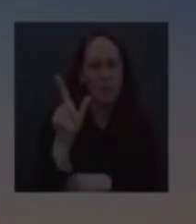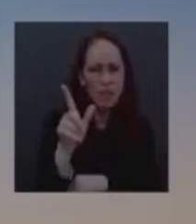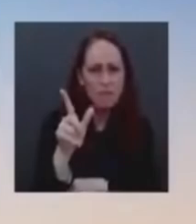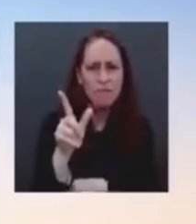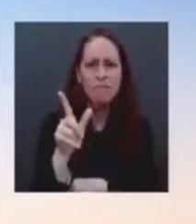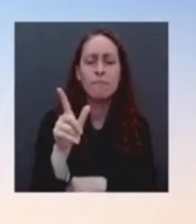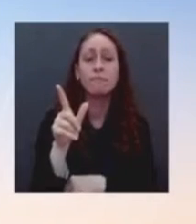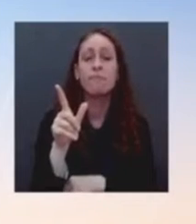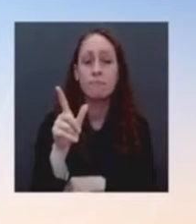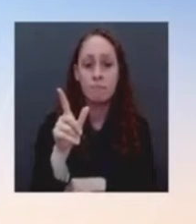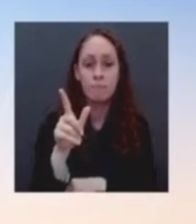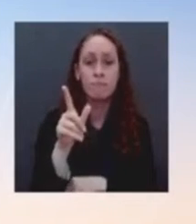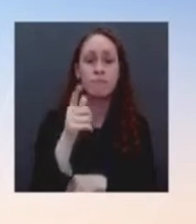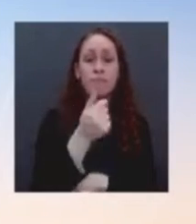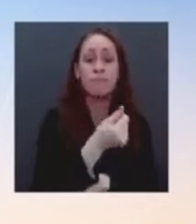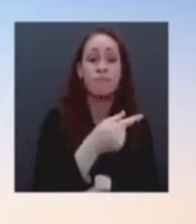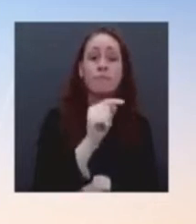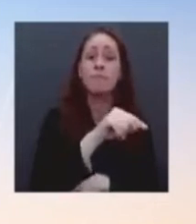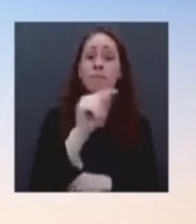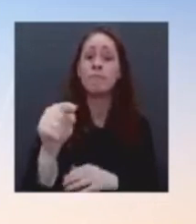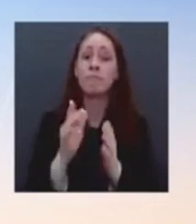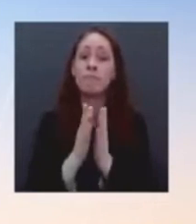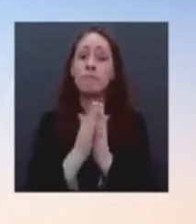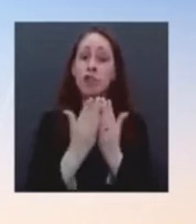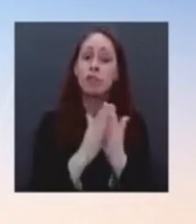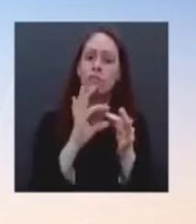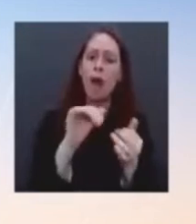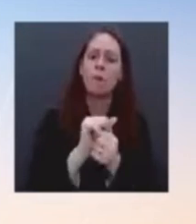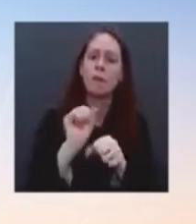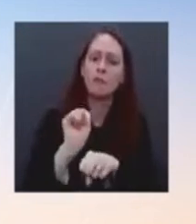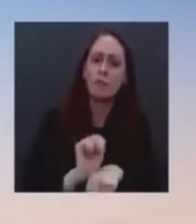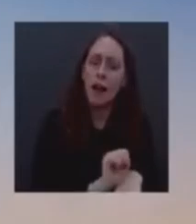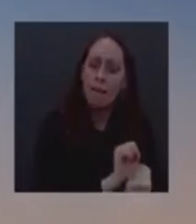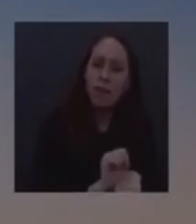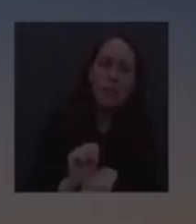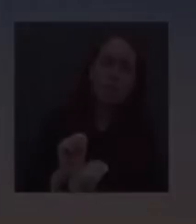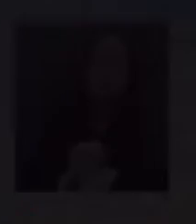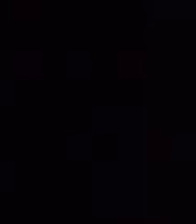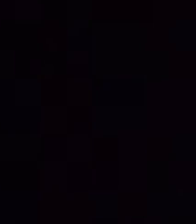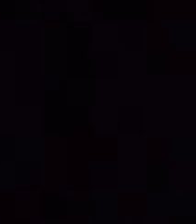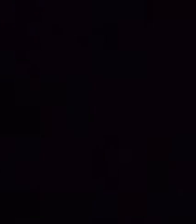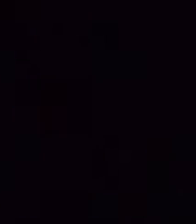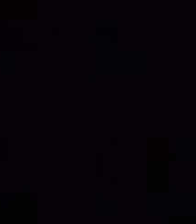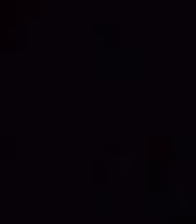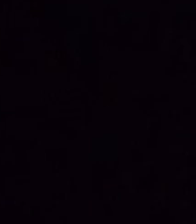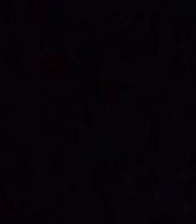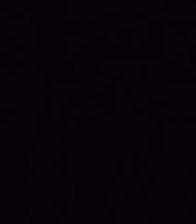But I can tell you that as an administration, we believe in the freedom of speech and expression.